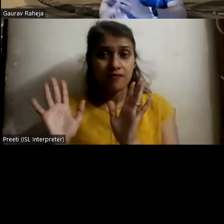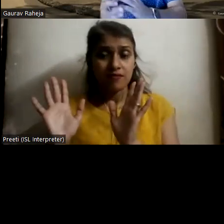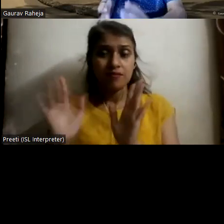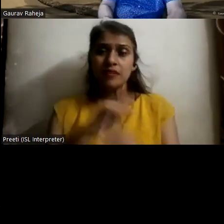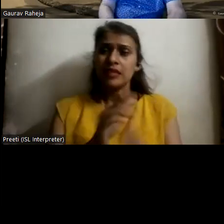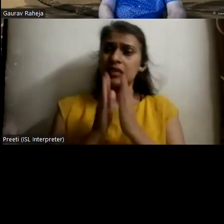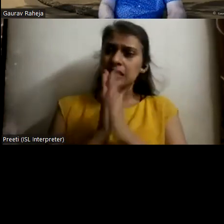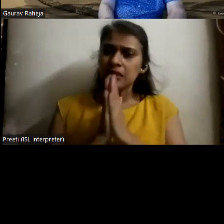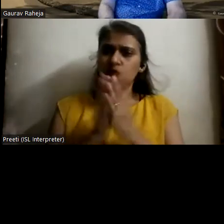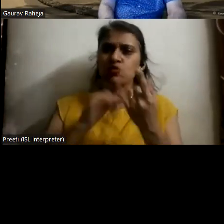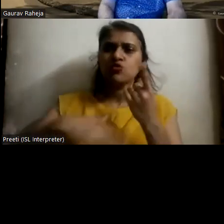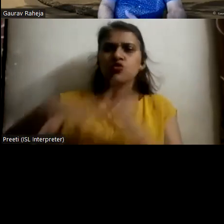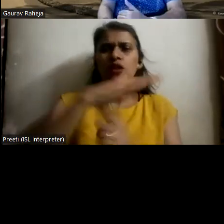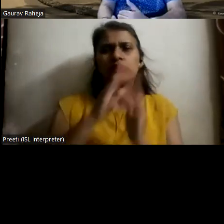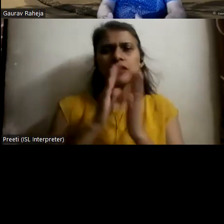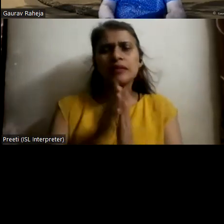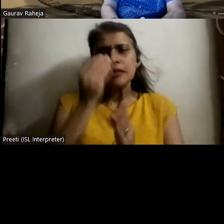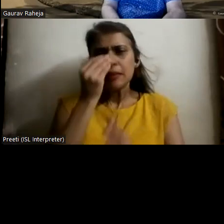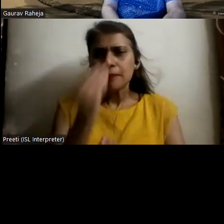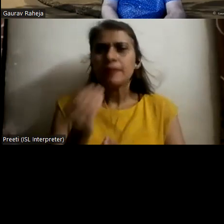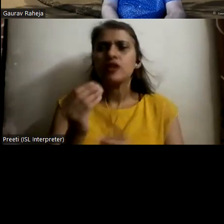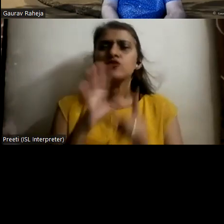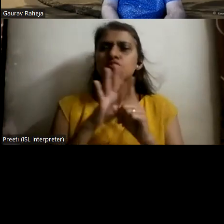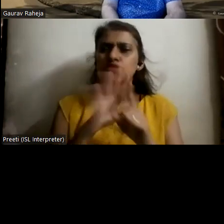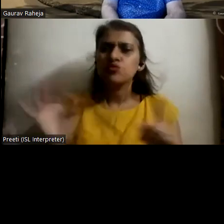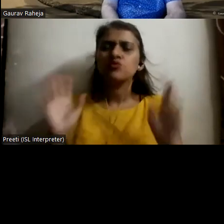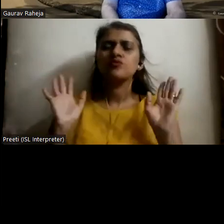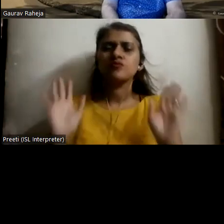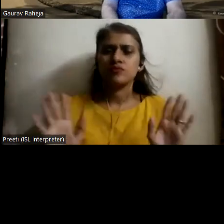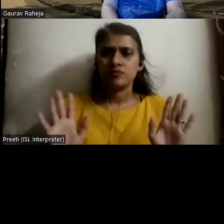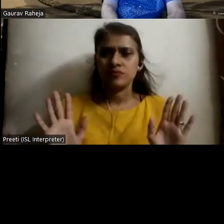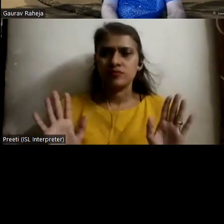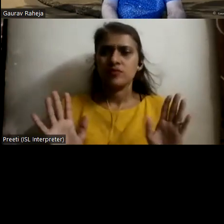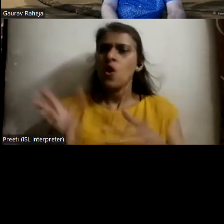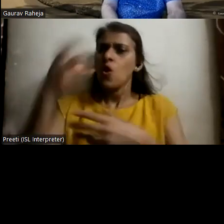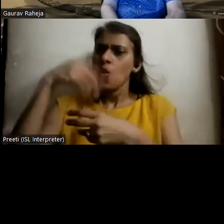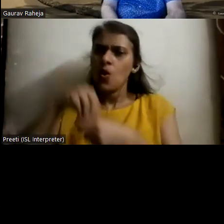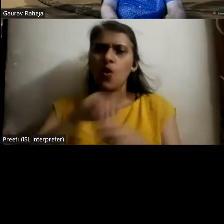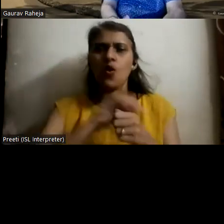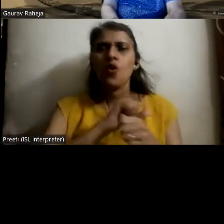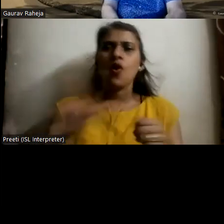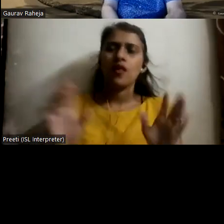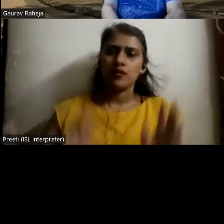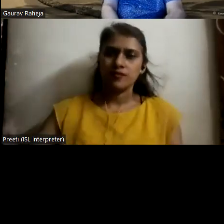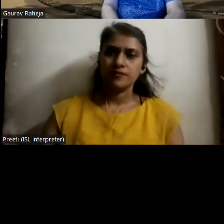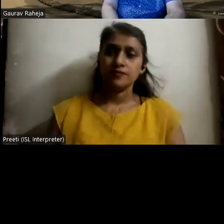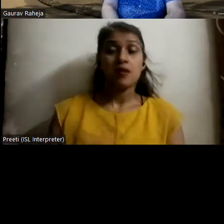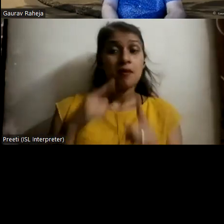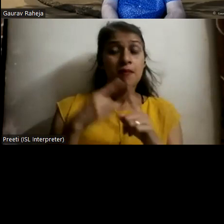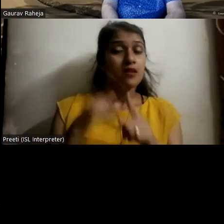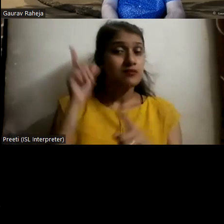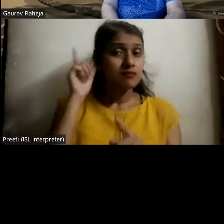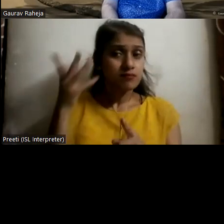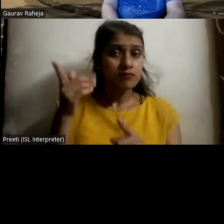appealing to the society. Please be reasonably accommodative, because after all, the law is also for the